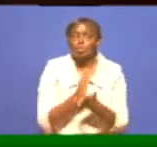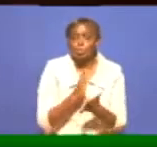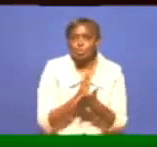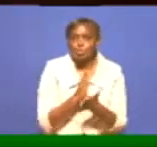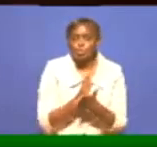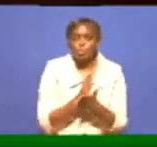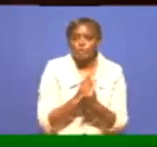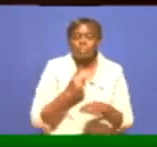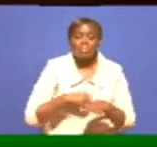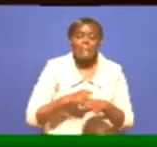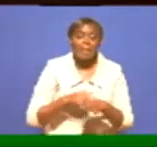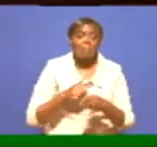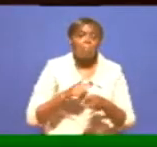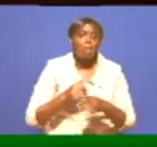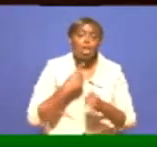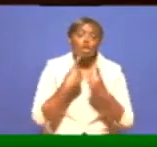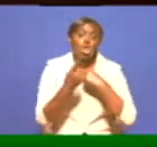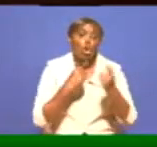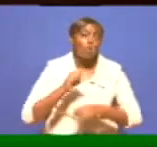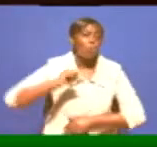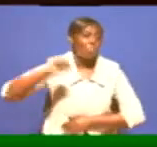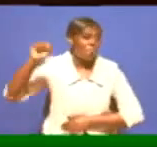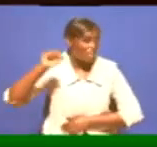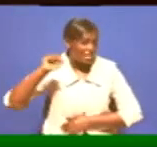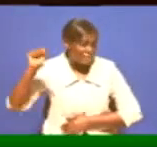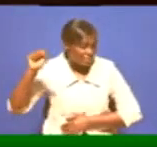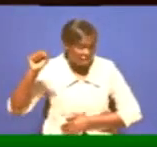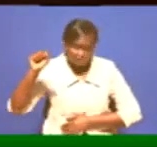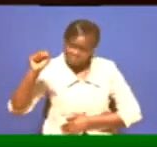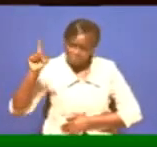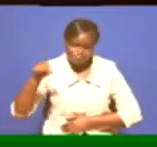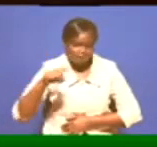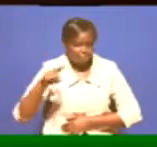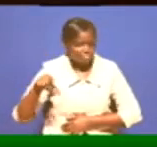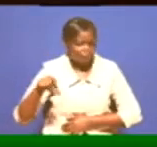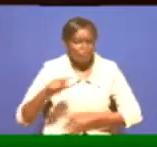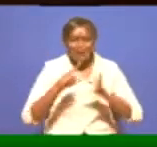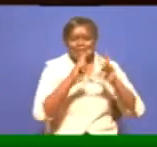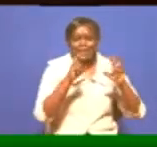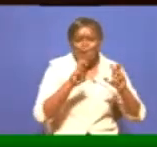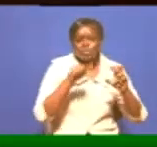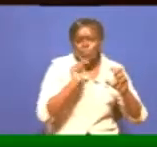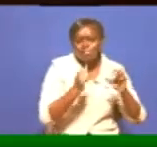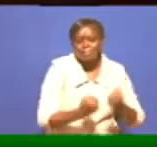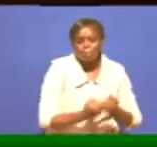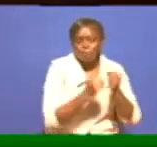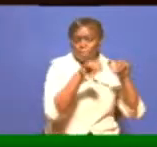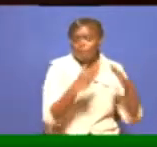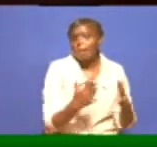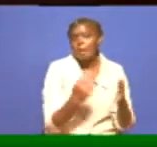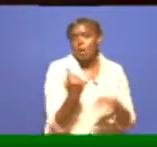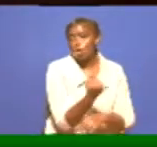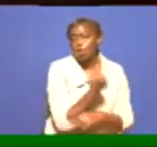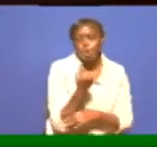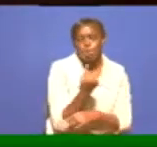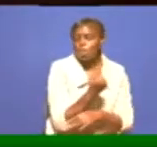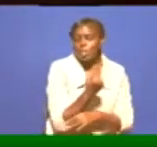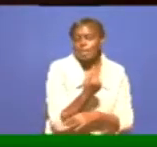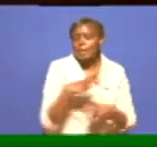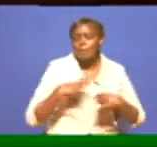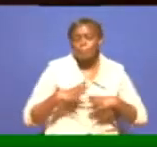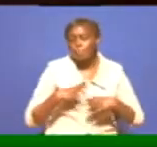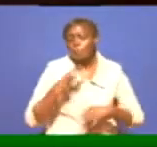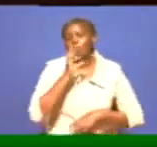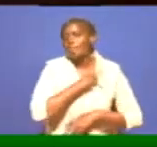you politicize an extremely important issue for the farmers and for the citizens. Now, I do not know really